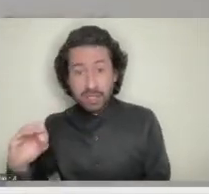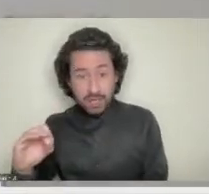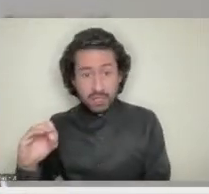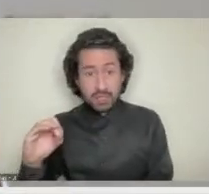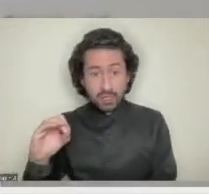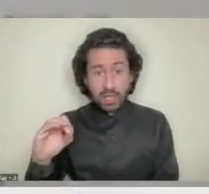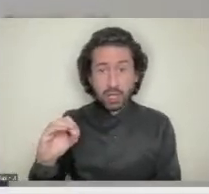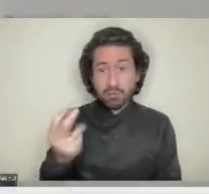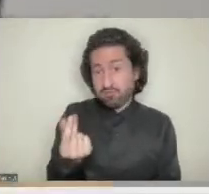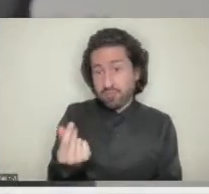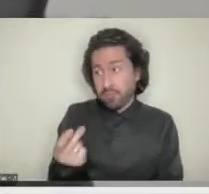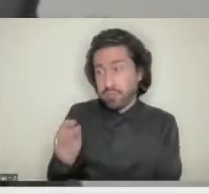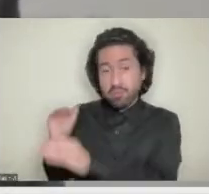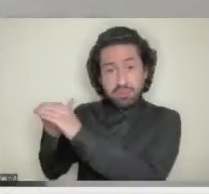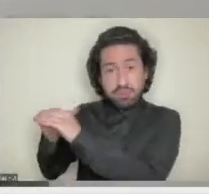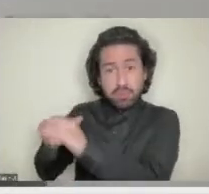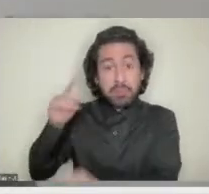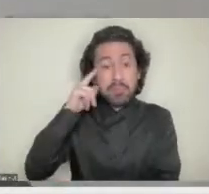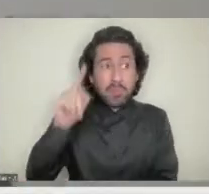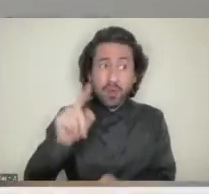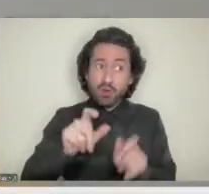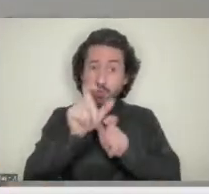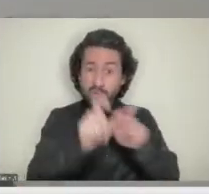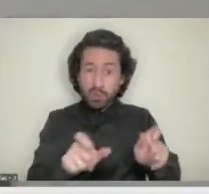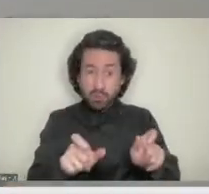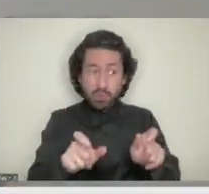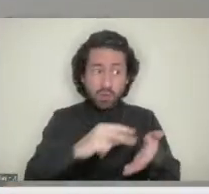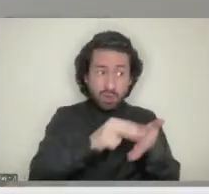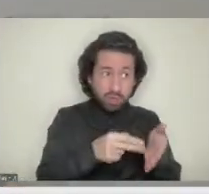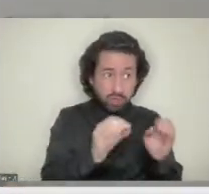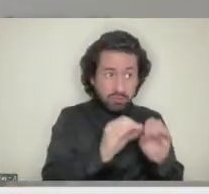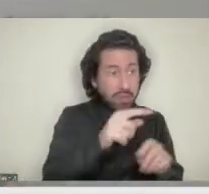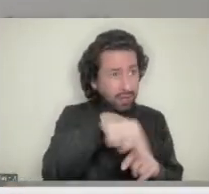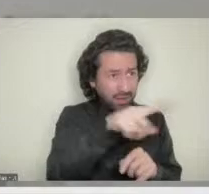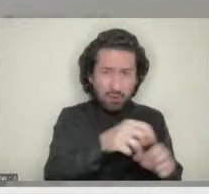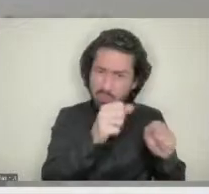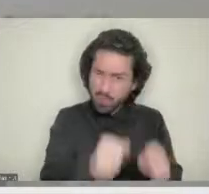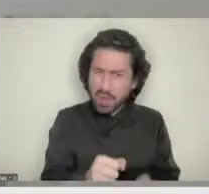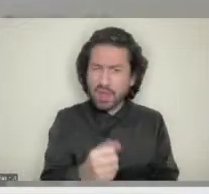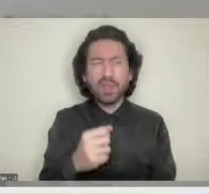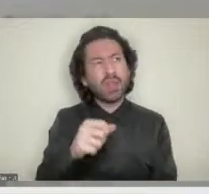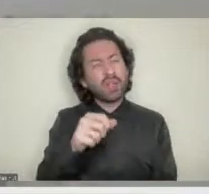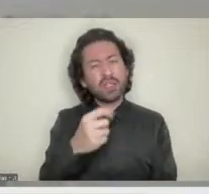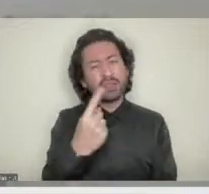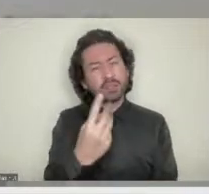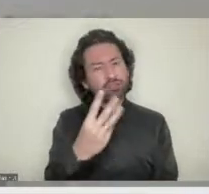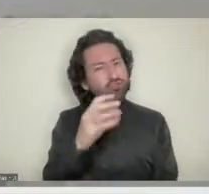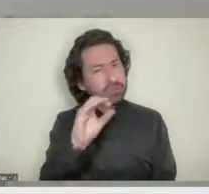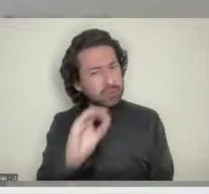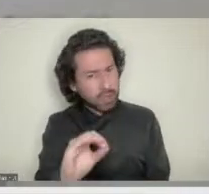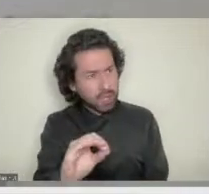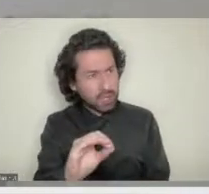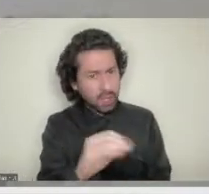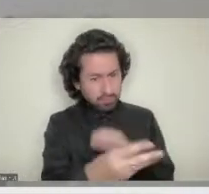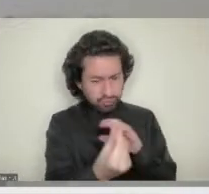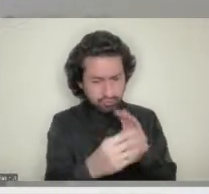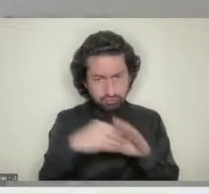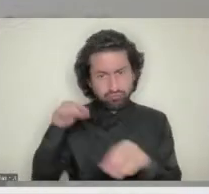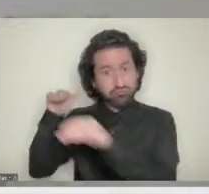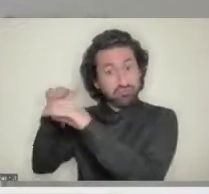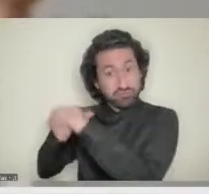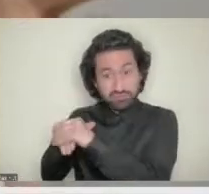pay 130. But not everyone with high informality can get